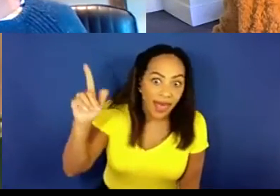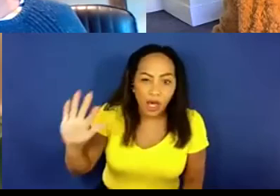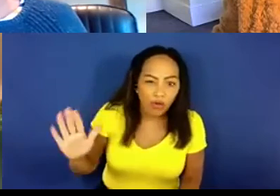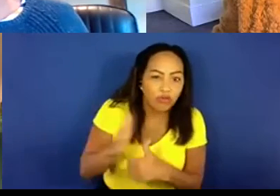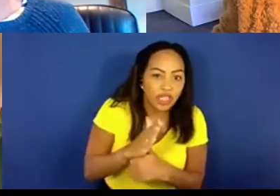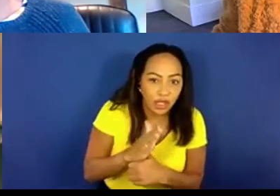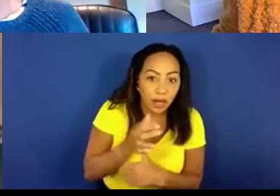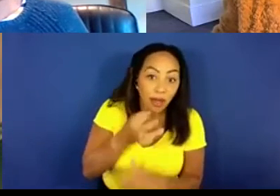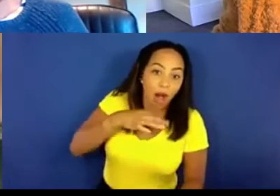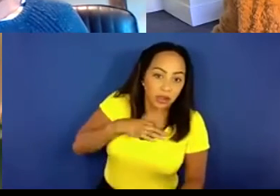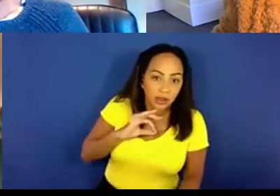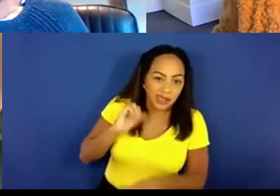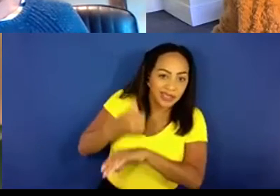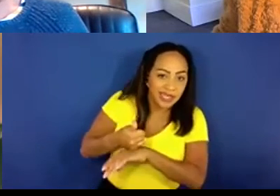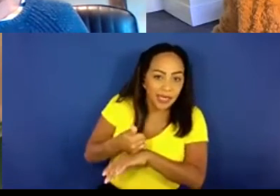council.